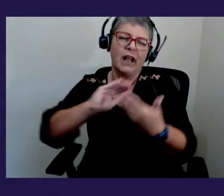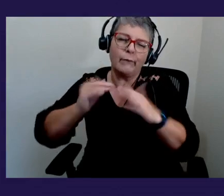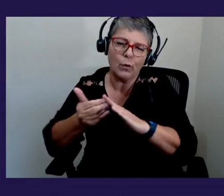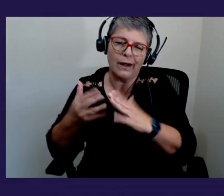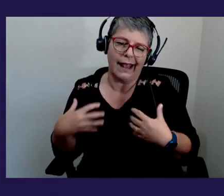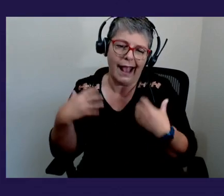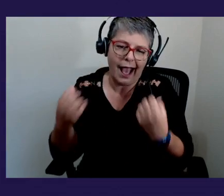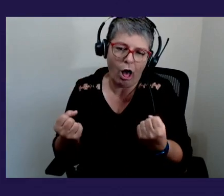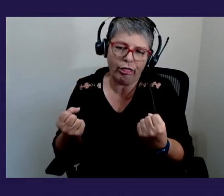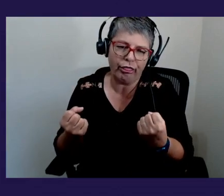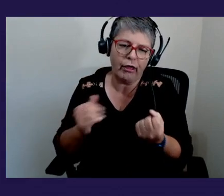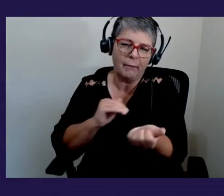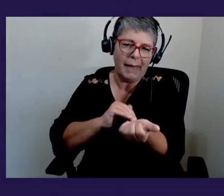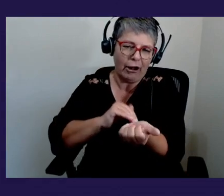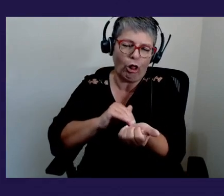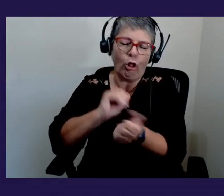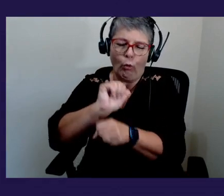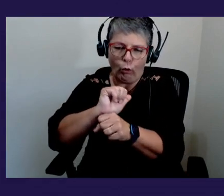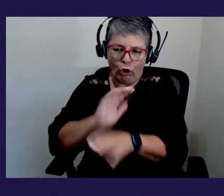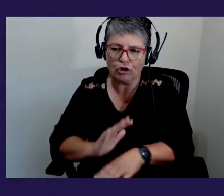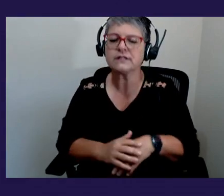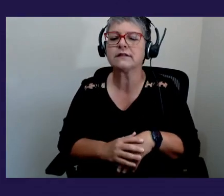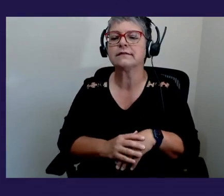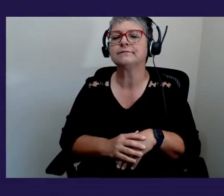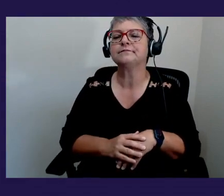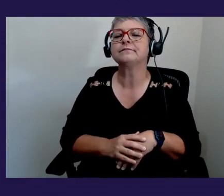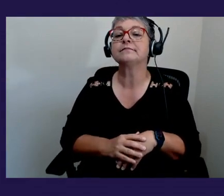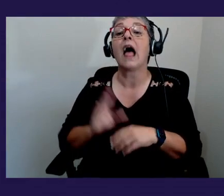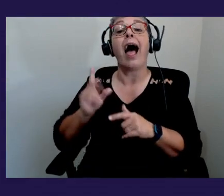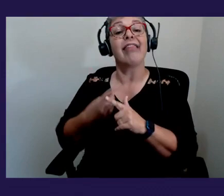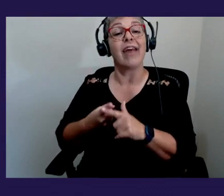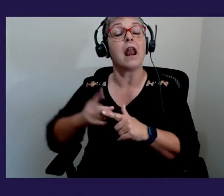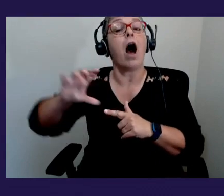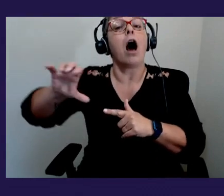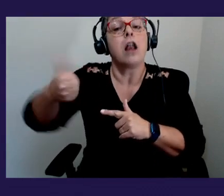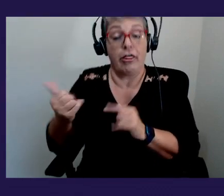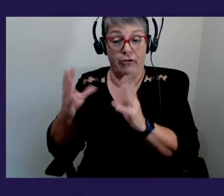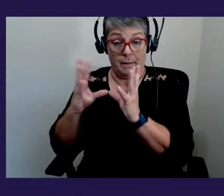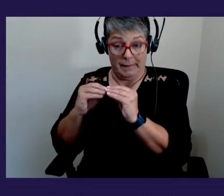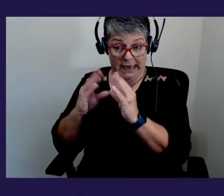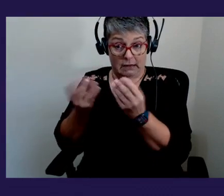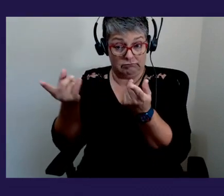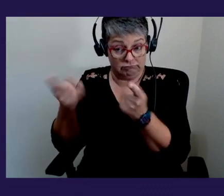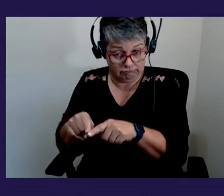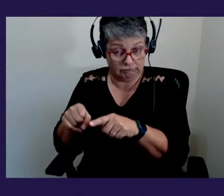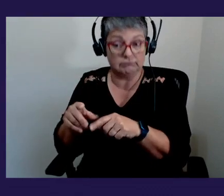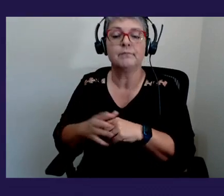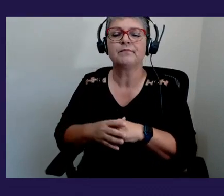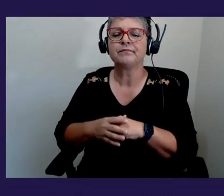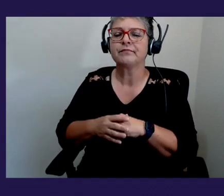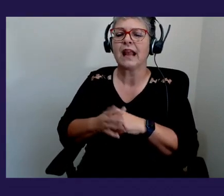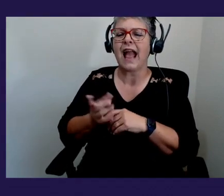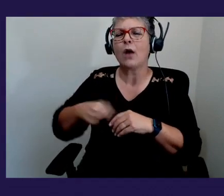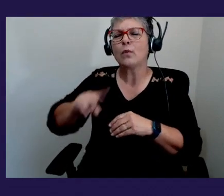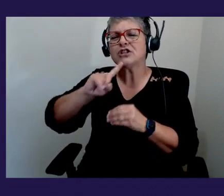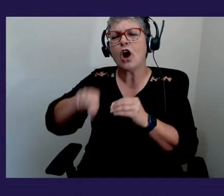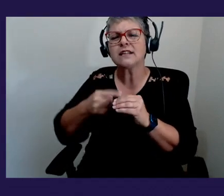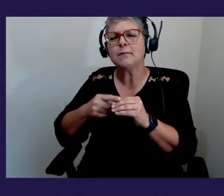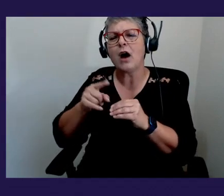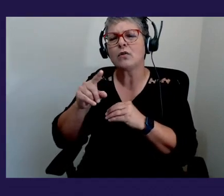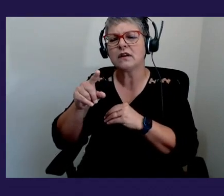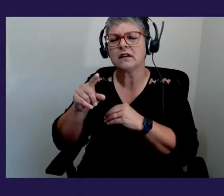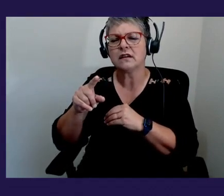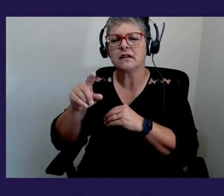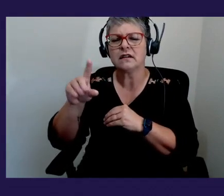We had another meeting that really then further explored the actions, and we worked with Deloitte's 4 signals that